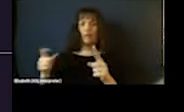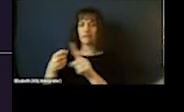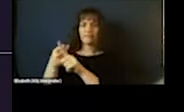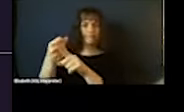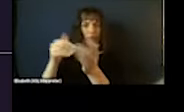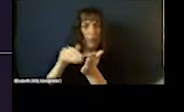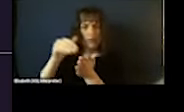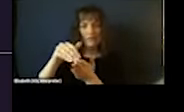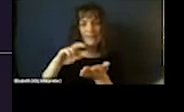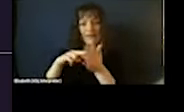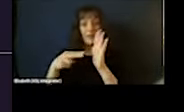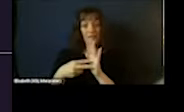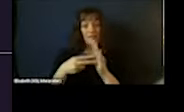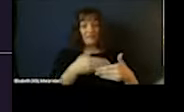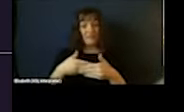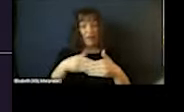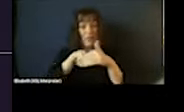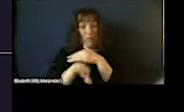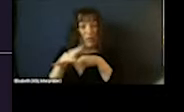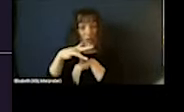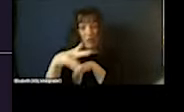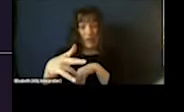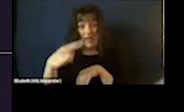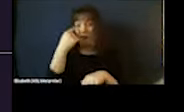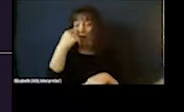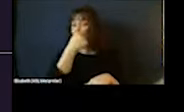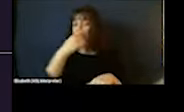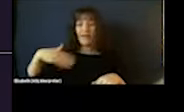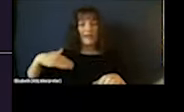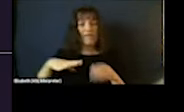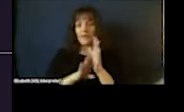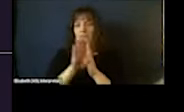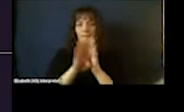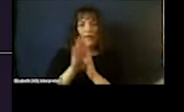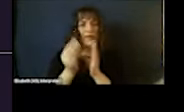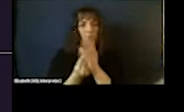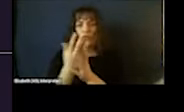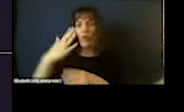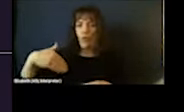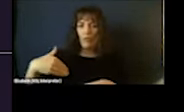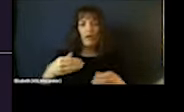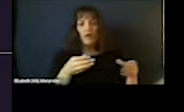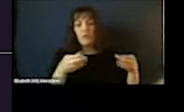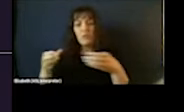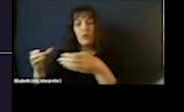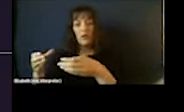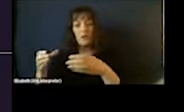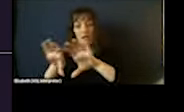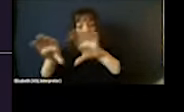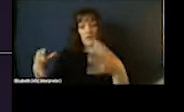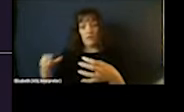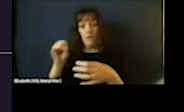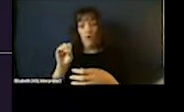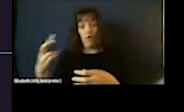their eyes still haven't developed properly. They're put in a humidicrib or a container with oxygen to keep them alive, and that oxygen damages their eyes as their